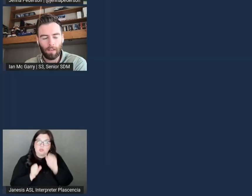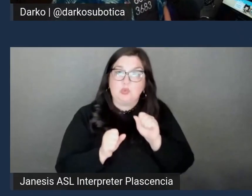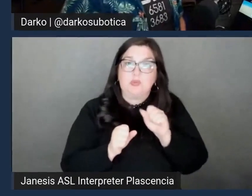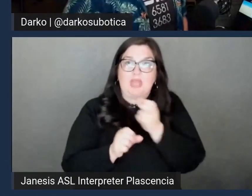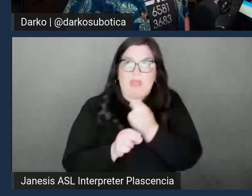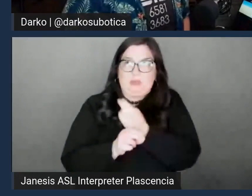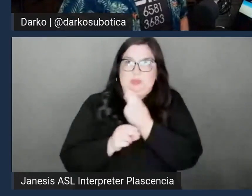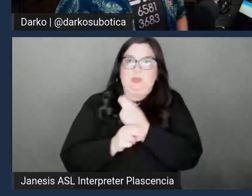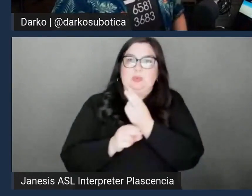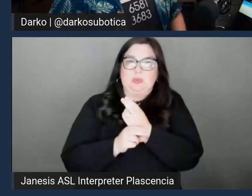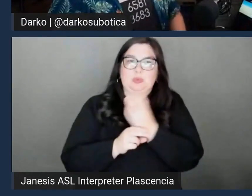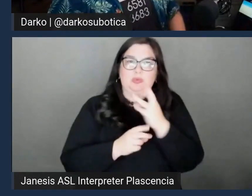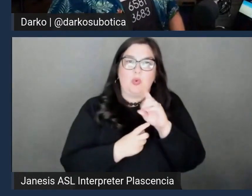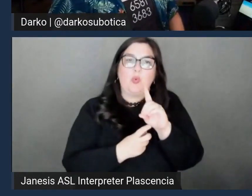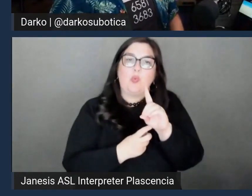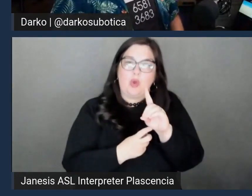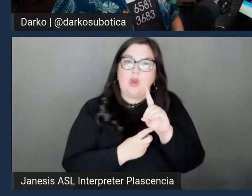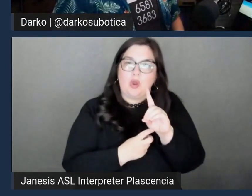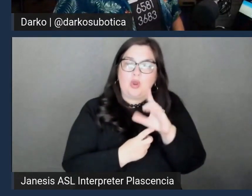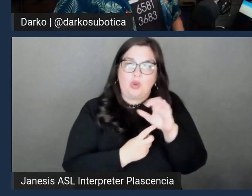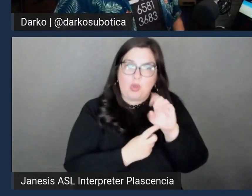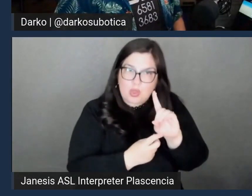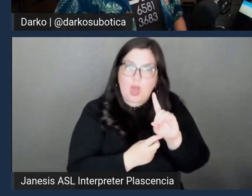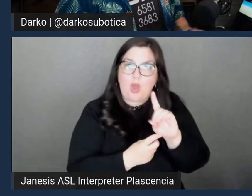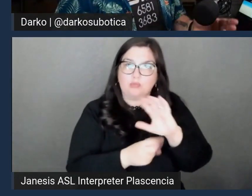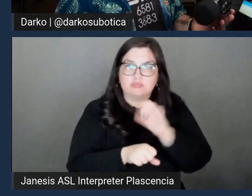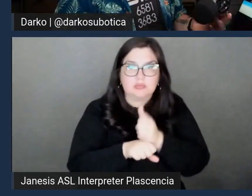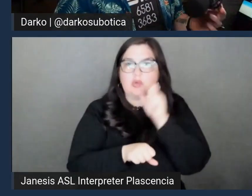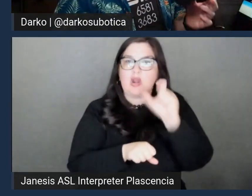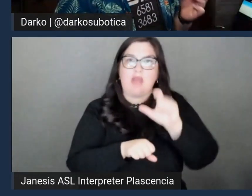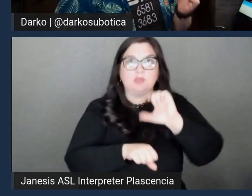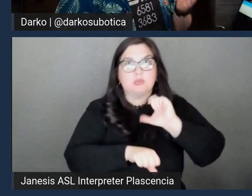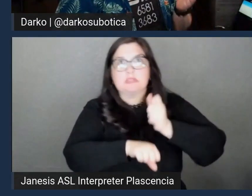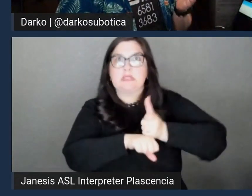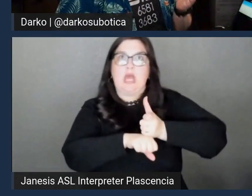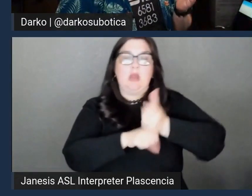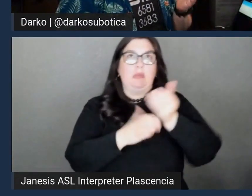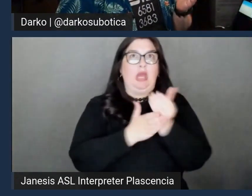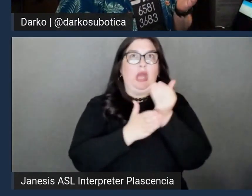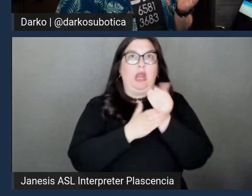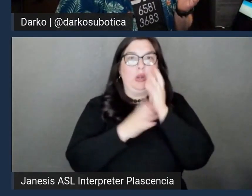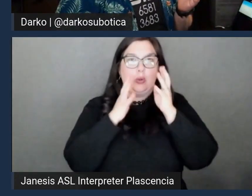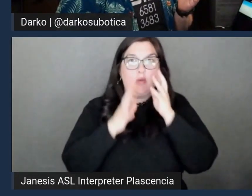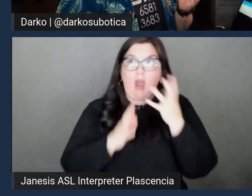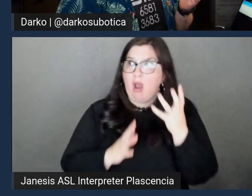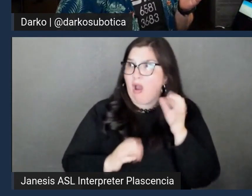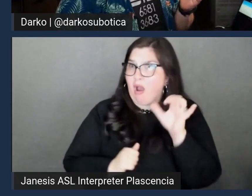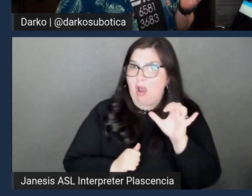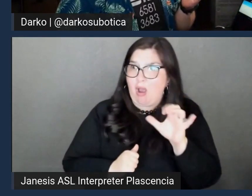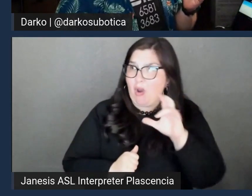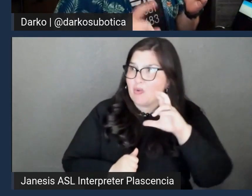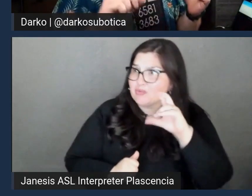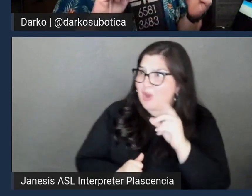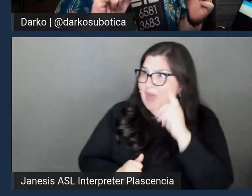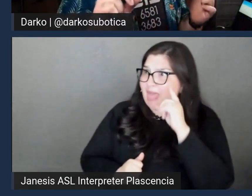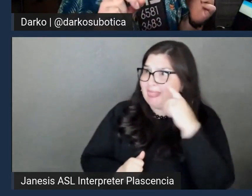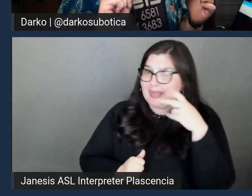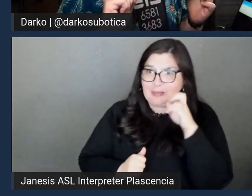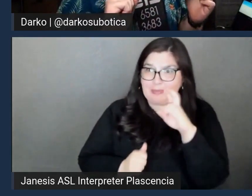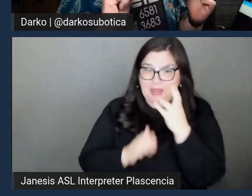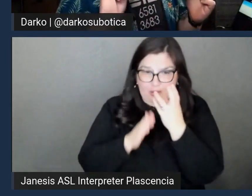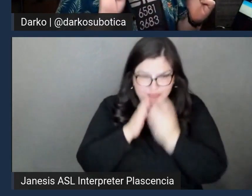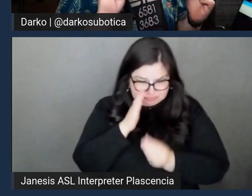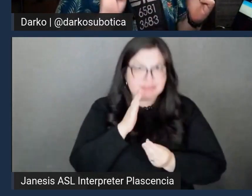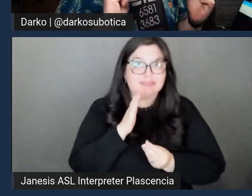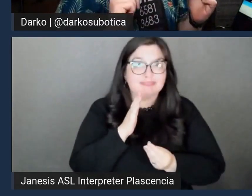this. Use this. You don't have to create everything brand new. Mm-hmm. I think we lost Peter. So, a couple of things.